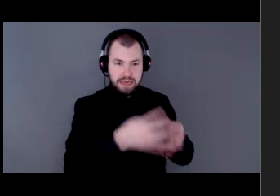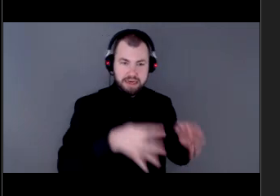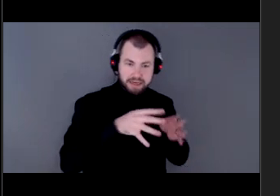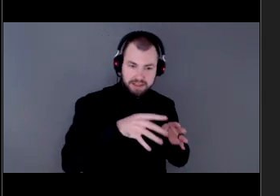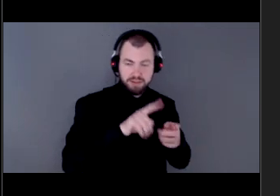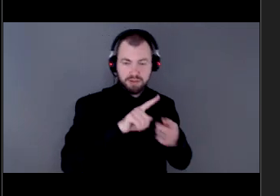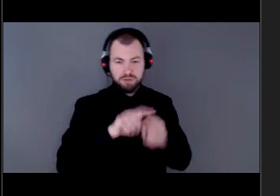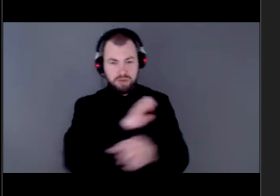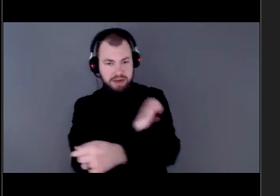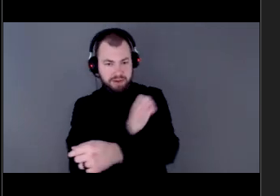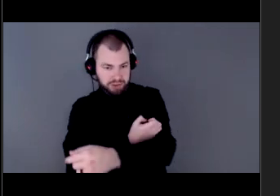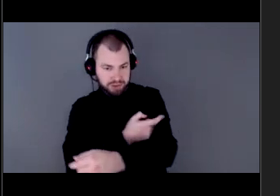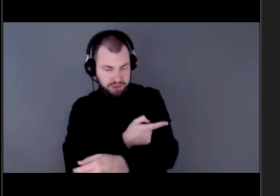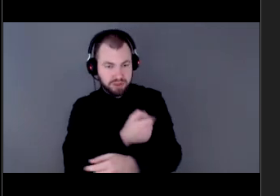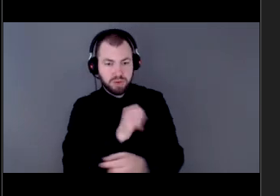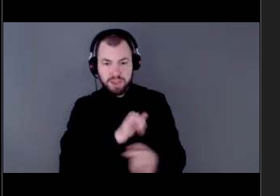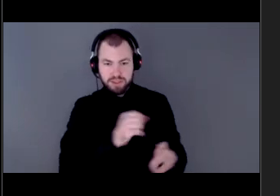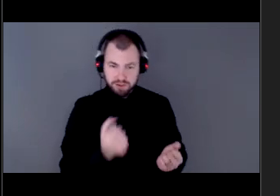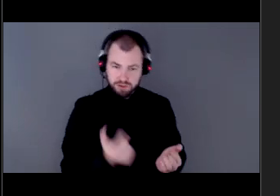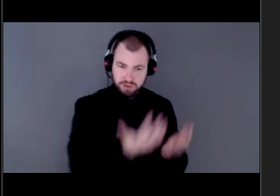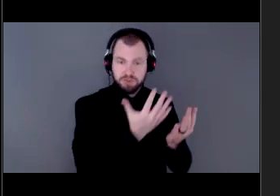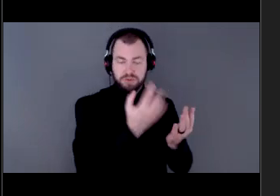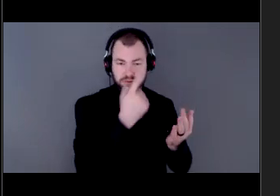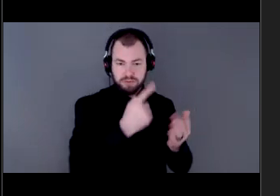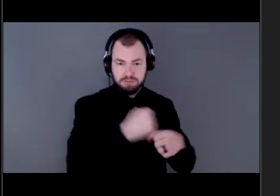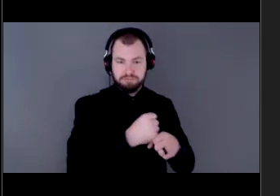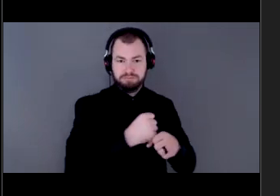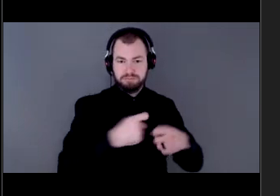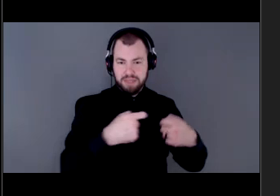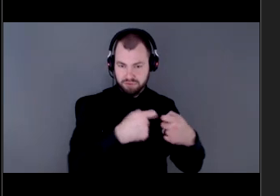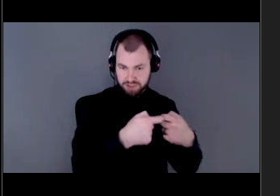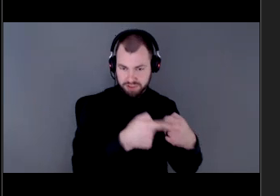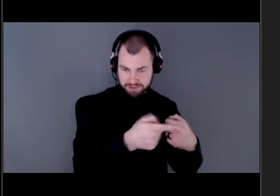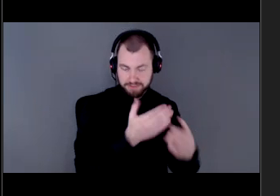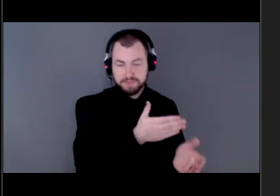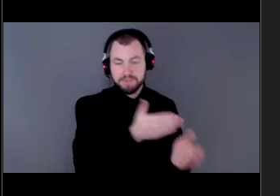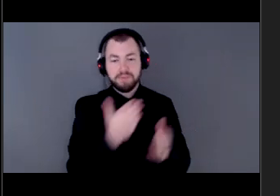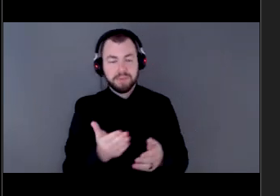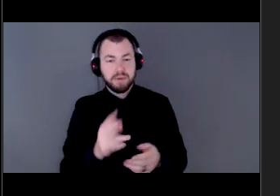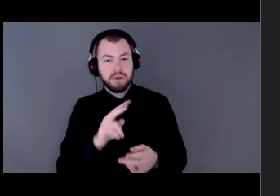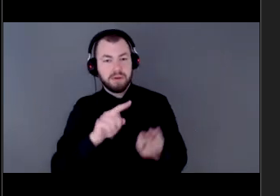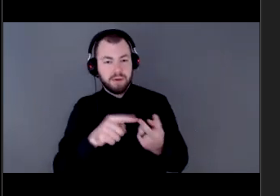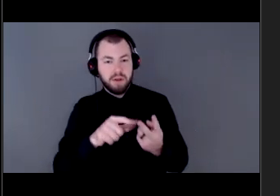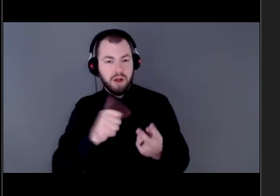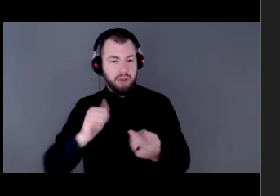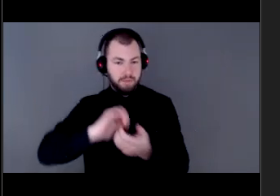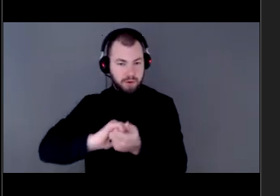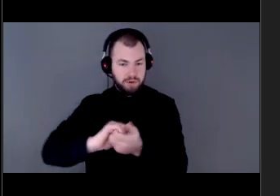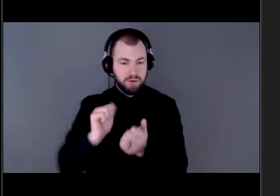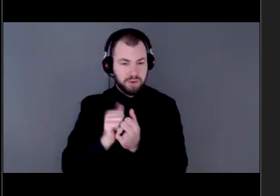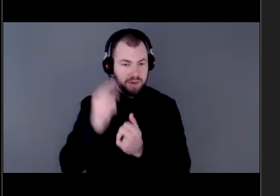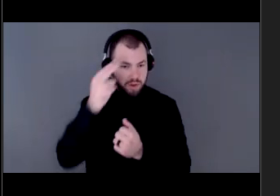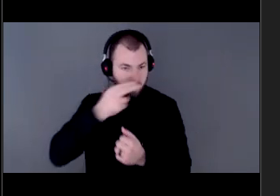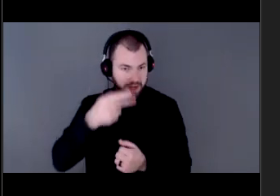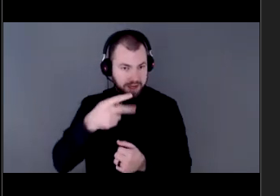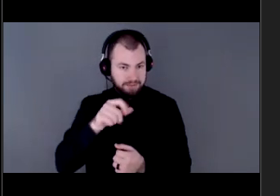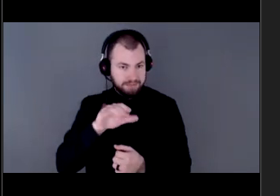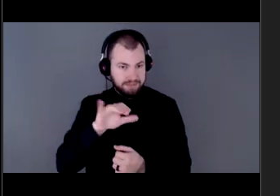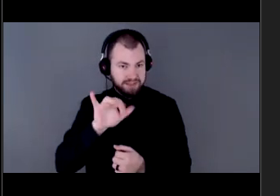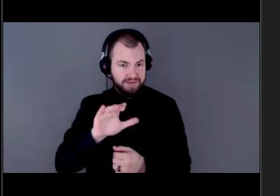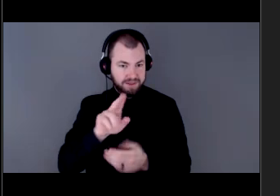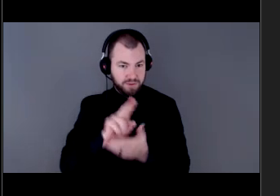marine debris is incinerated to generate electricity. And then secondly, we have another partnership here with Hawaii Pacific University and the Center for